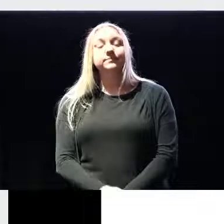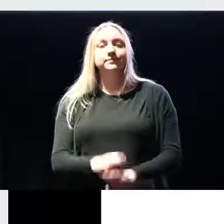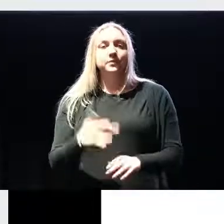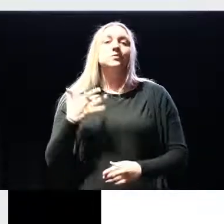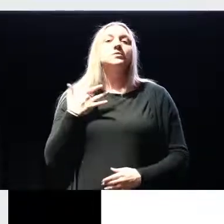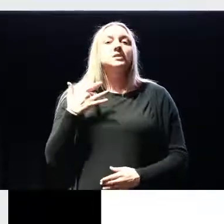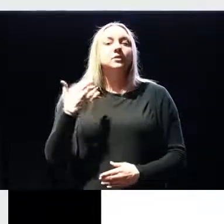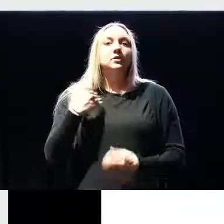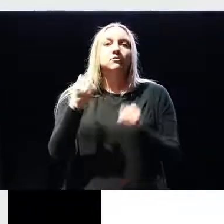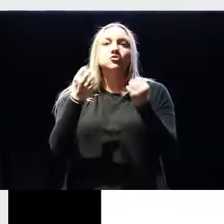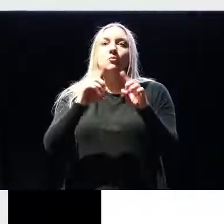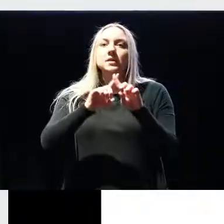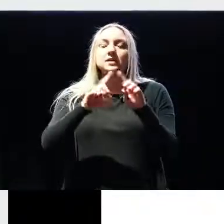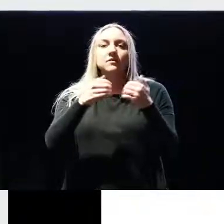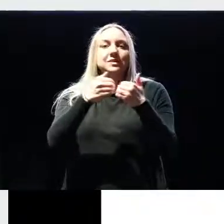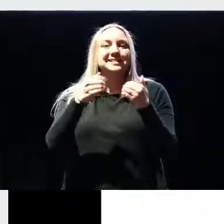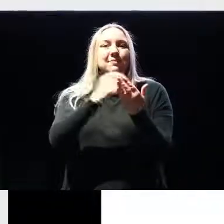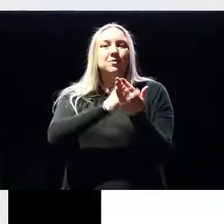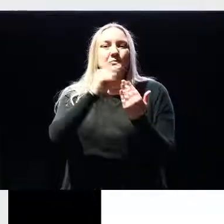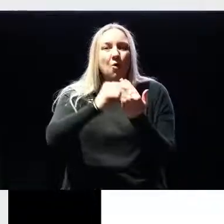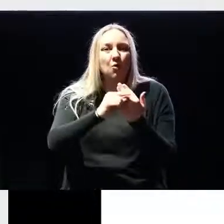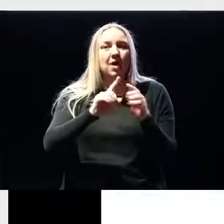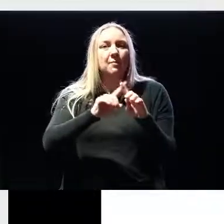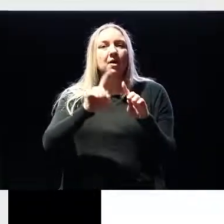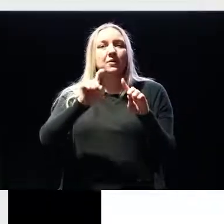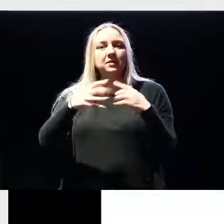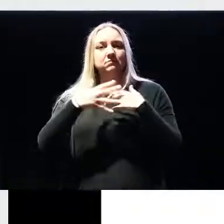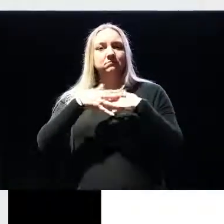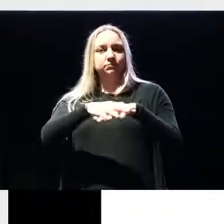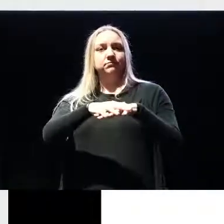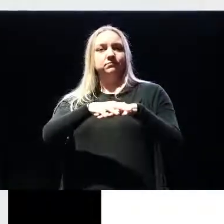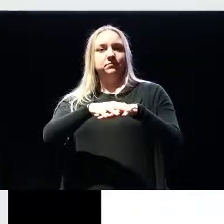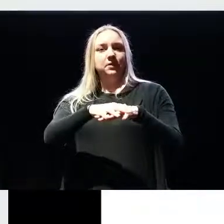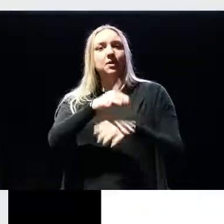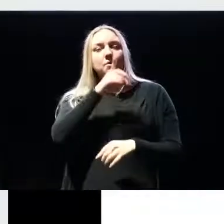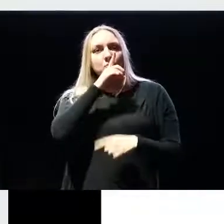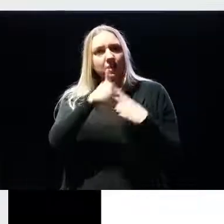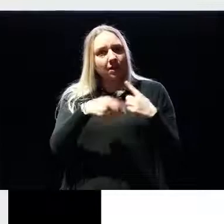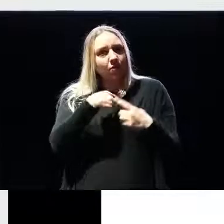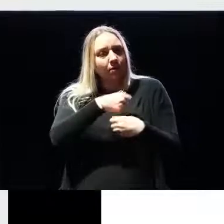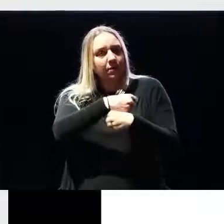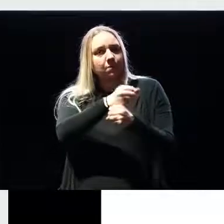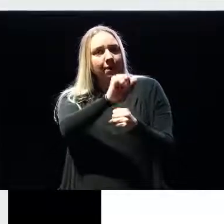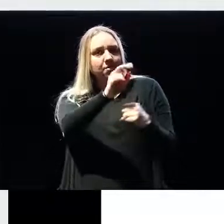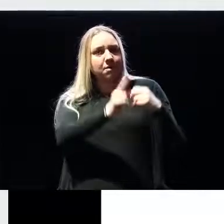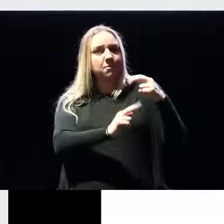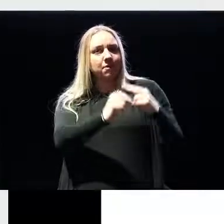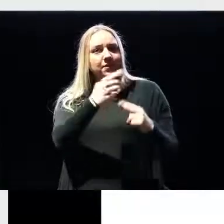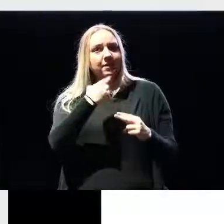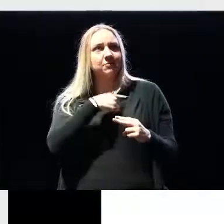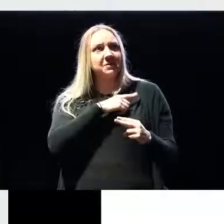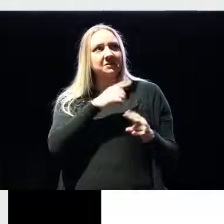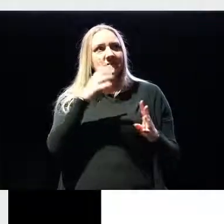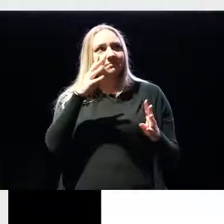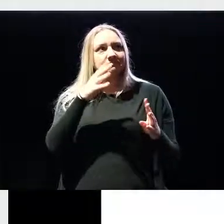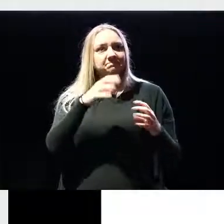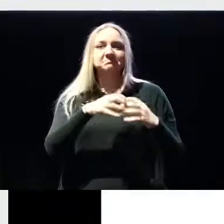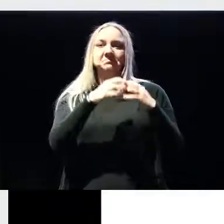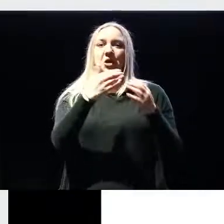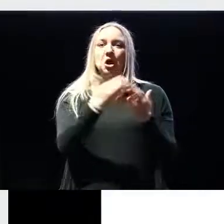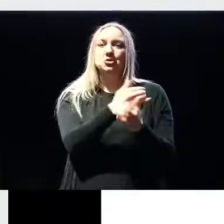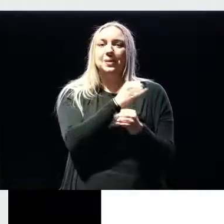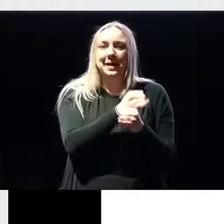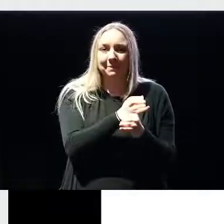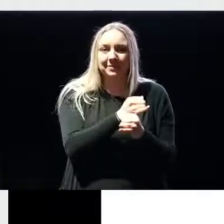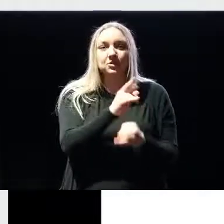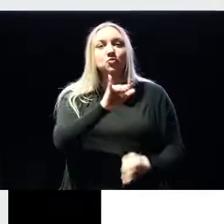separated programs together, was that, in a way, we were creating a campus in and of itself, in the building itself. Rice's campus